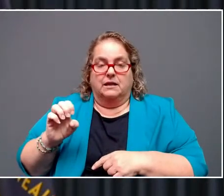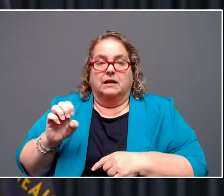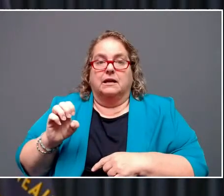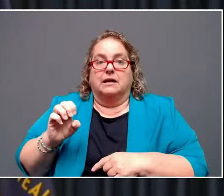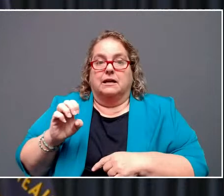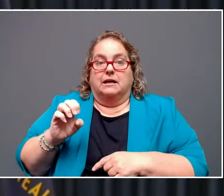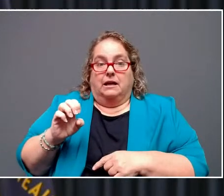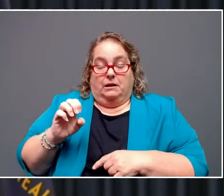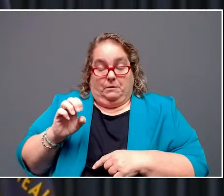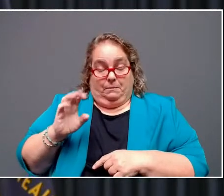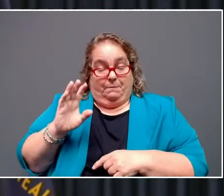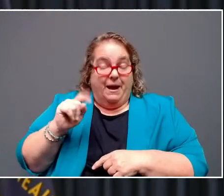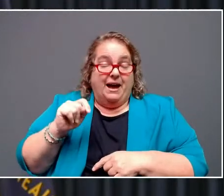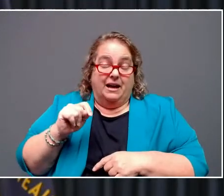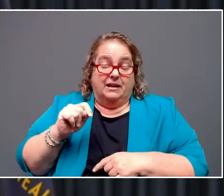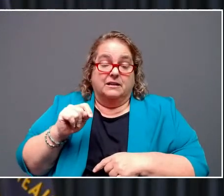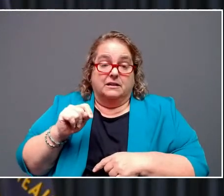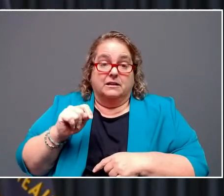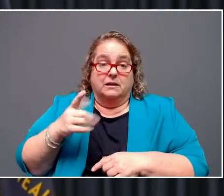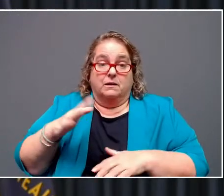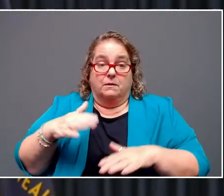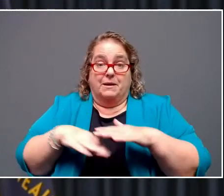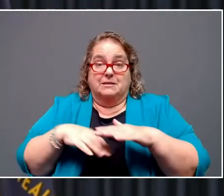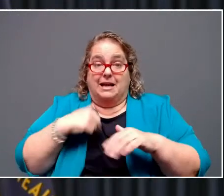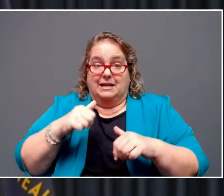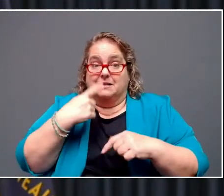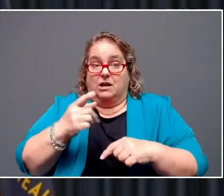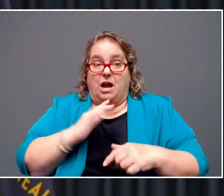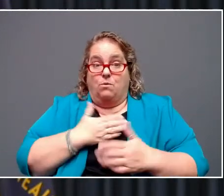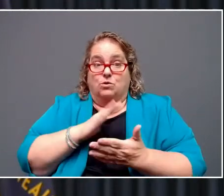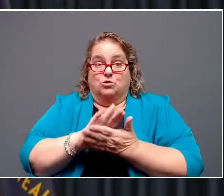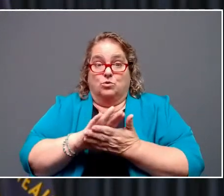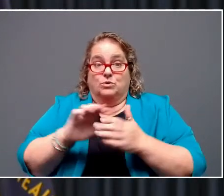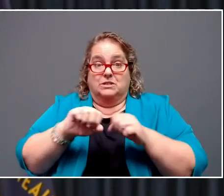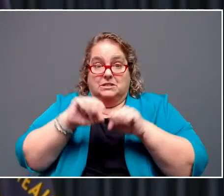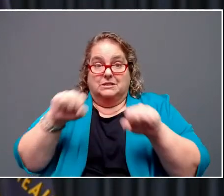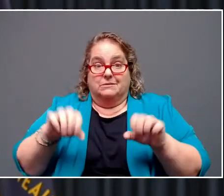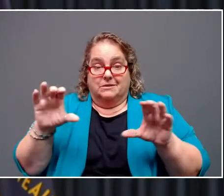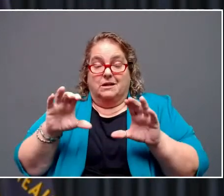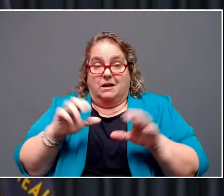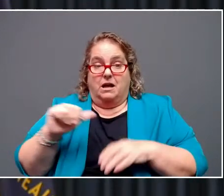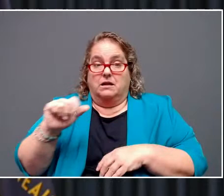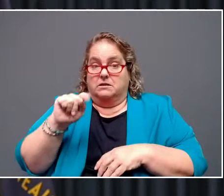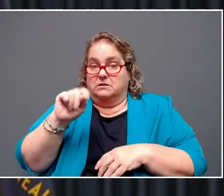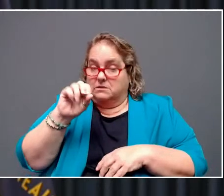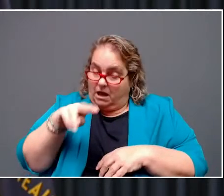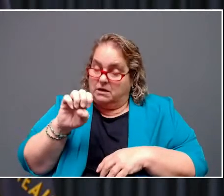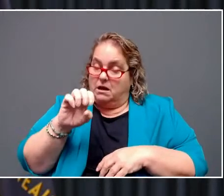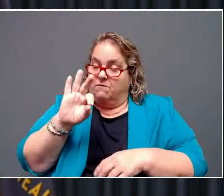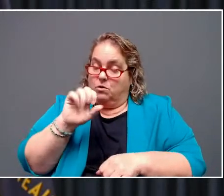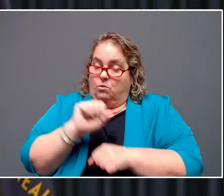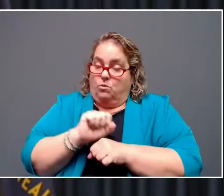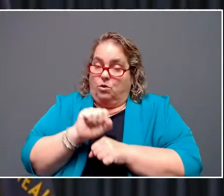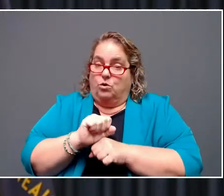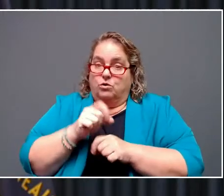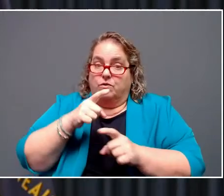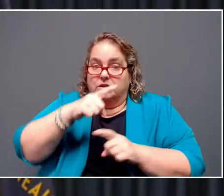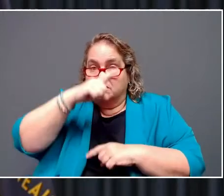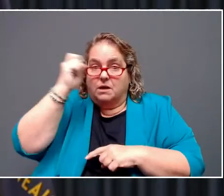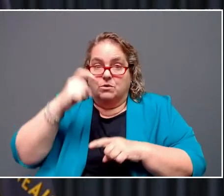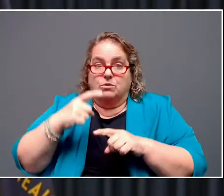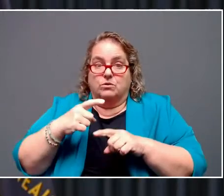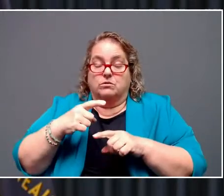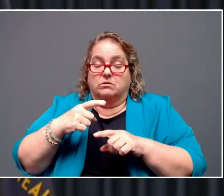Anecdotally, I can tell you our school systems did a ton of work over the summer coming into the start of school